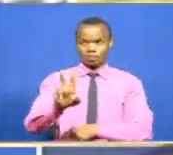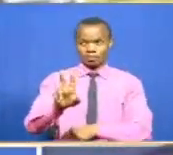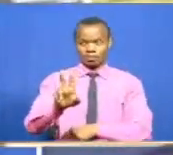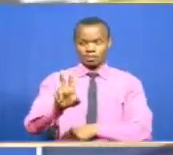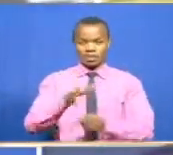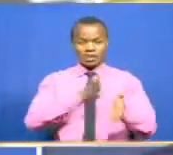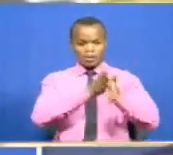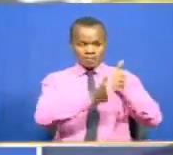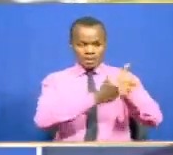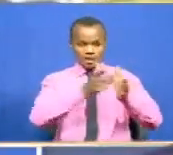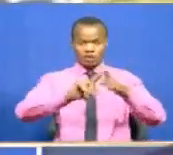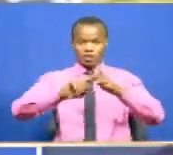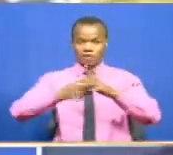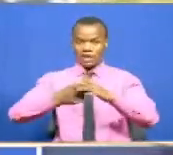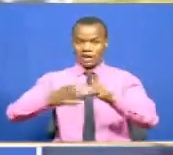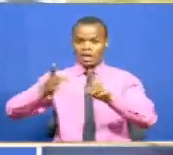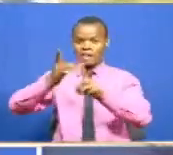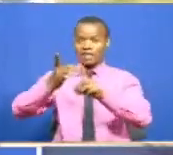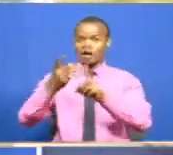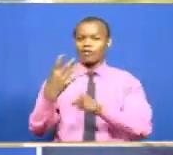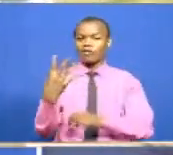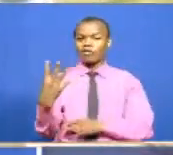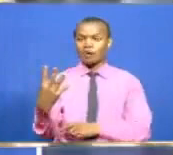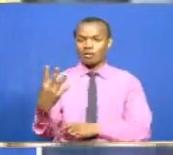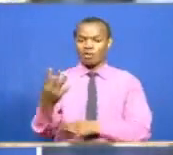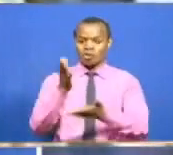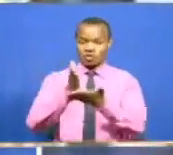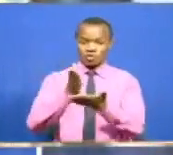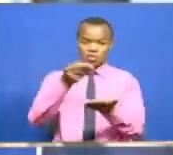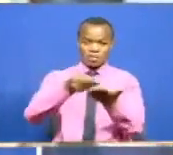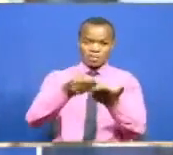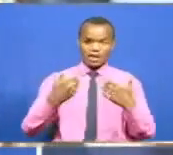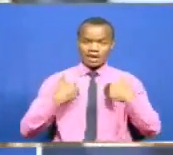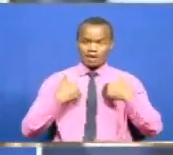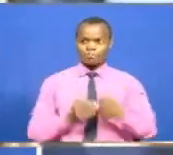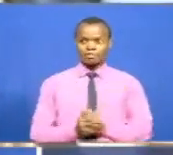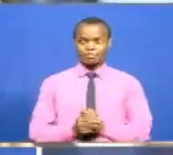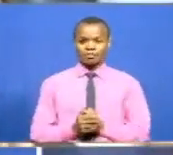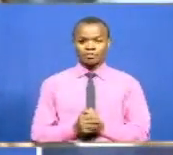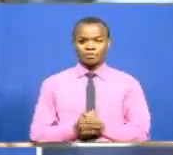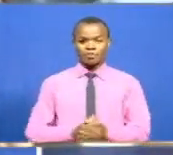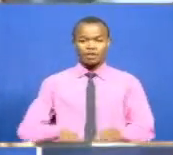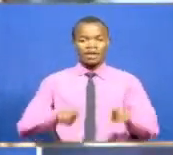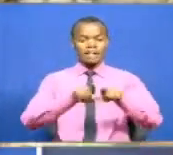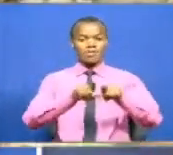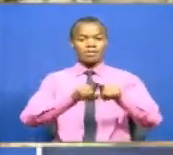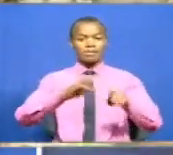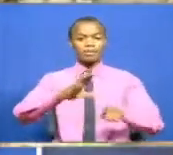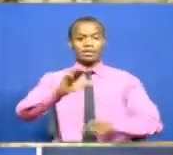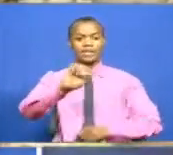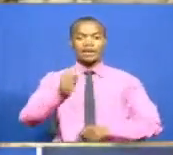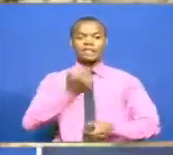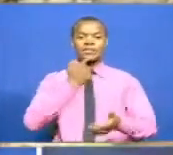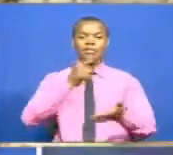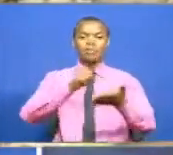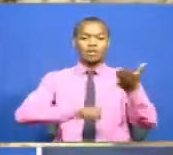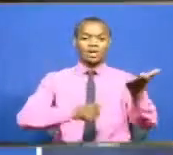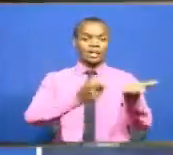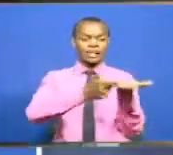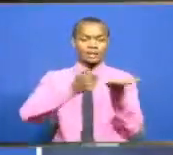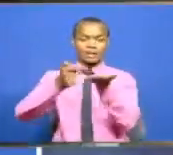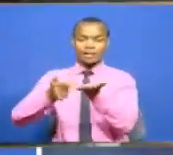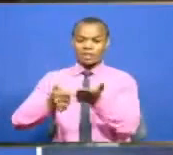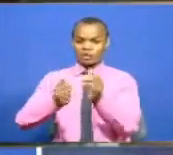start on the 4th is available. Wakati huo huo, alisema mashauri yanaendelea na Wizara ya